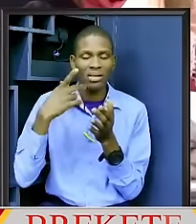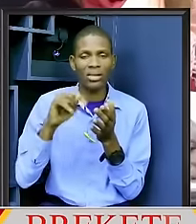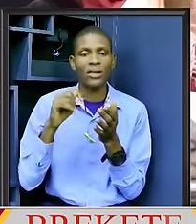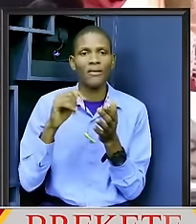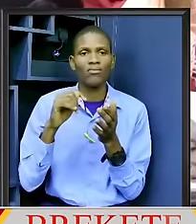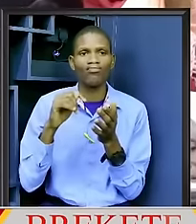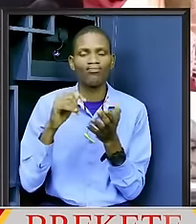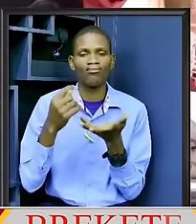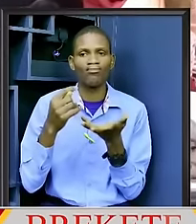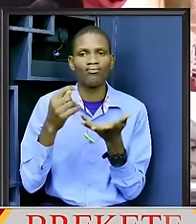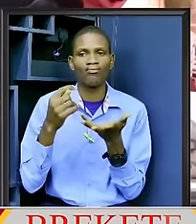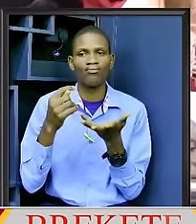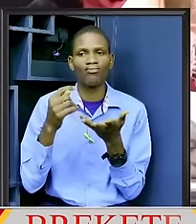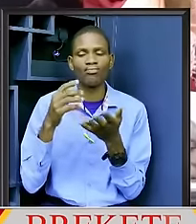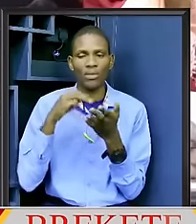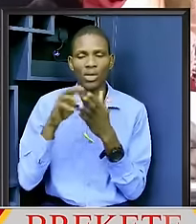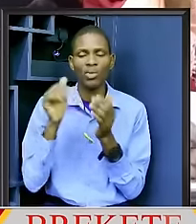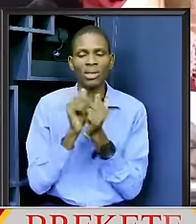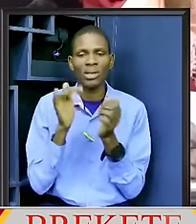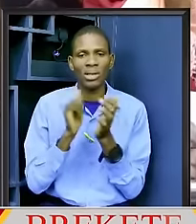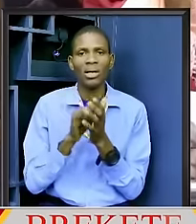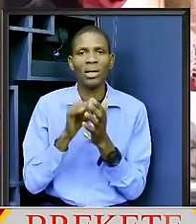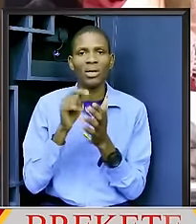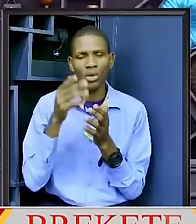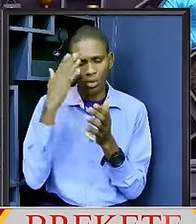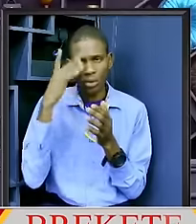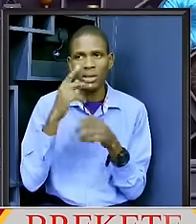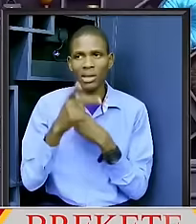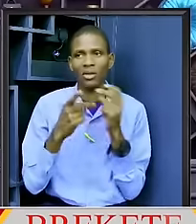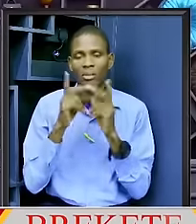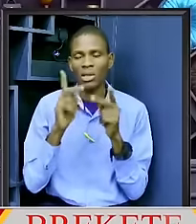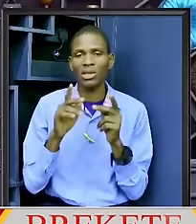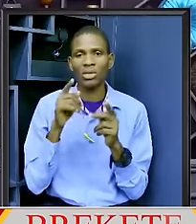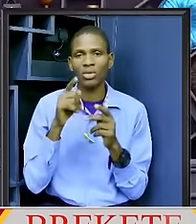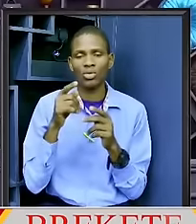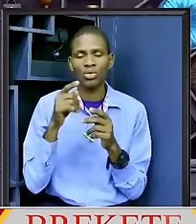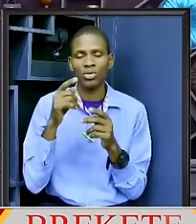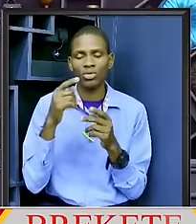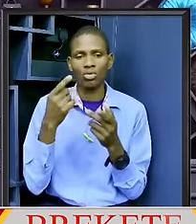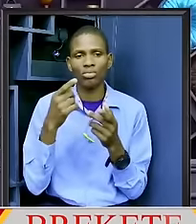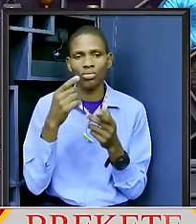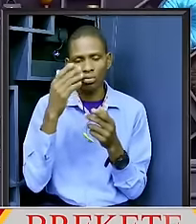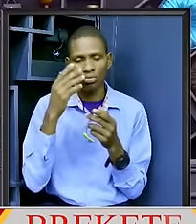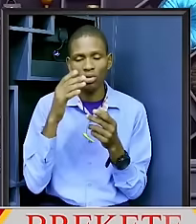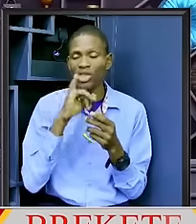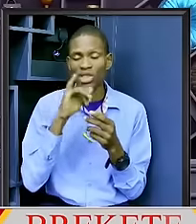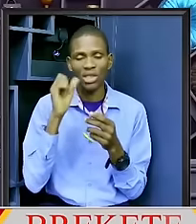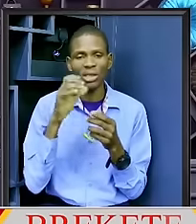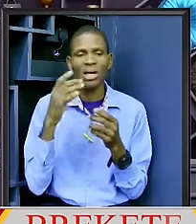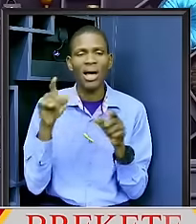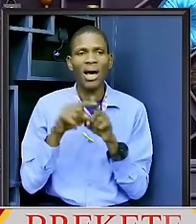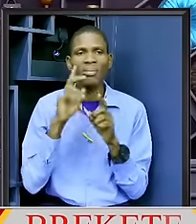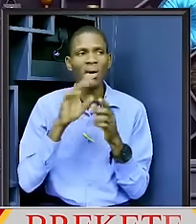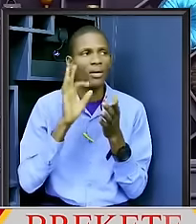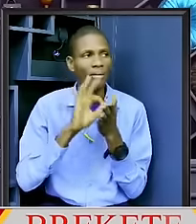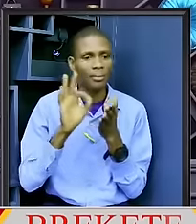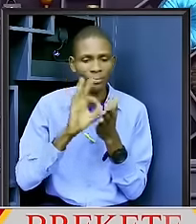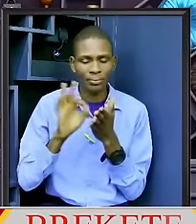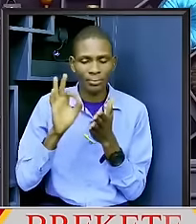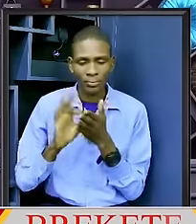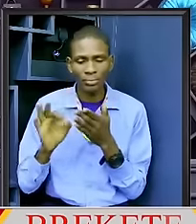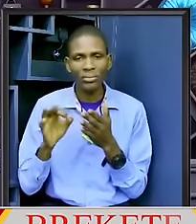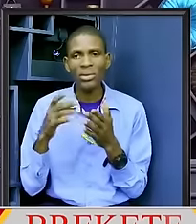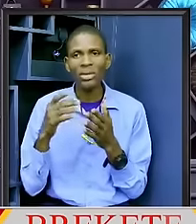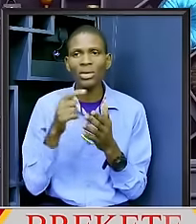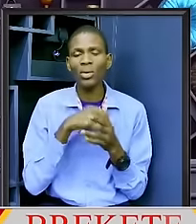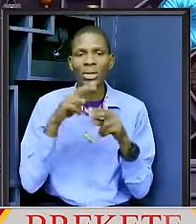With that, you know the kind of person she is. I will say more than that. Okay. As per the reconciliation, in the reconciliation,